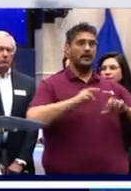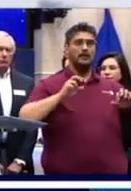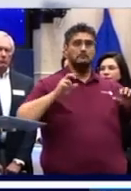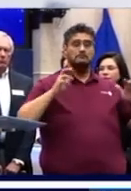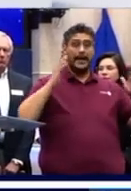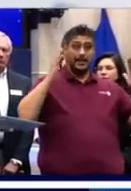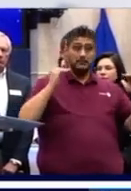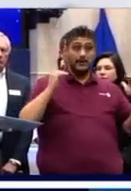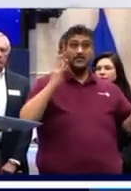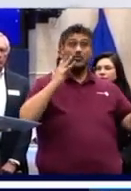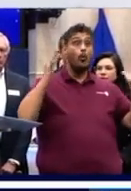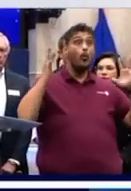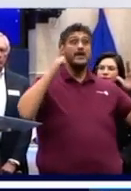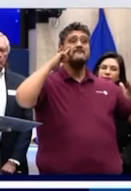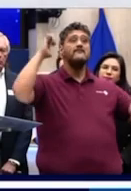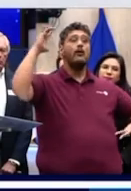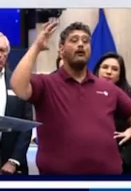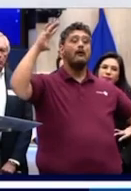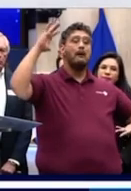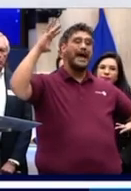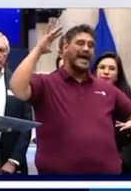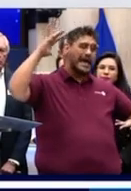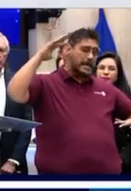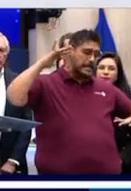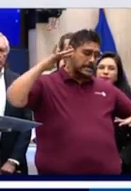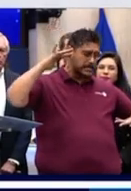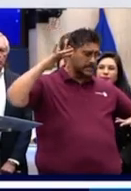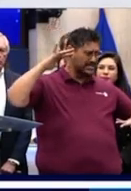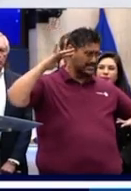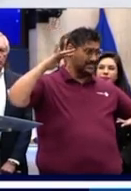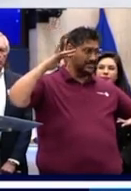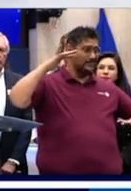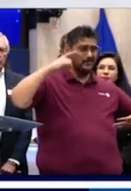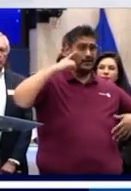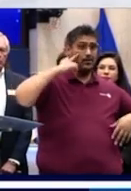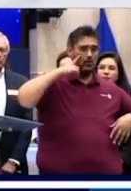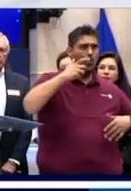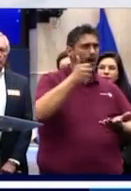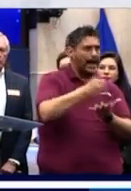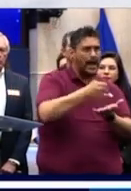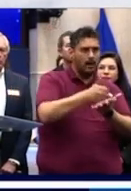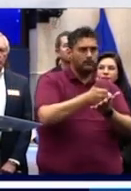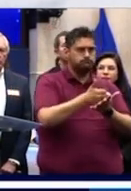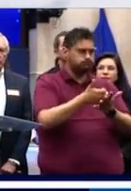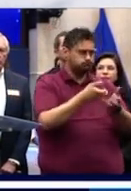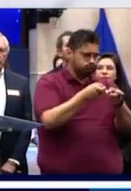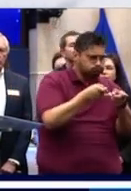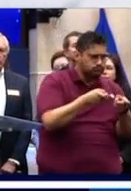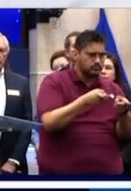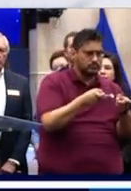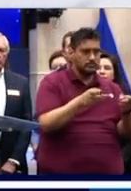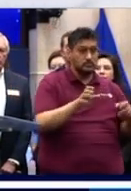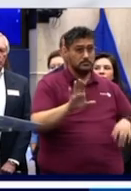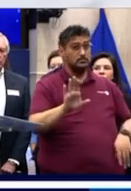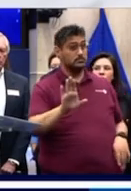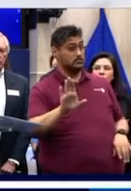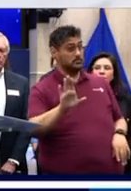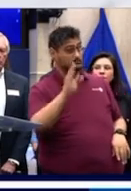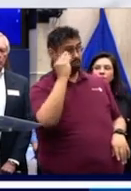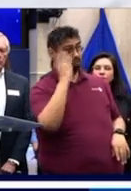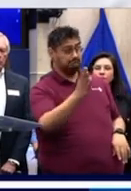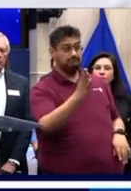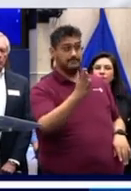subside somewhat, which will allow fire crews to increase containment lines. However, and I want to be very clear here as